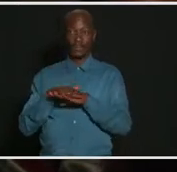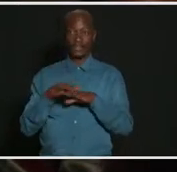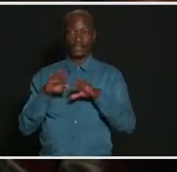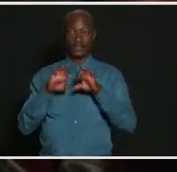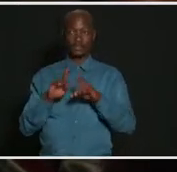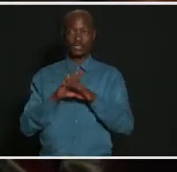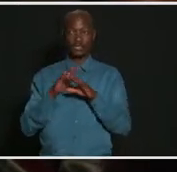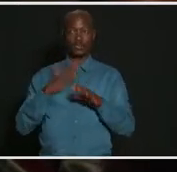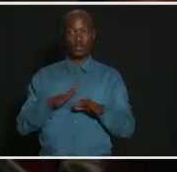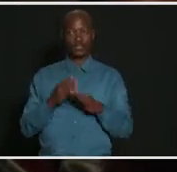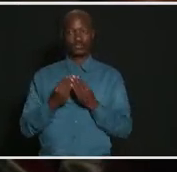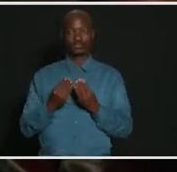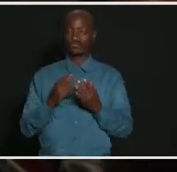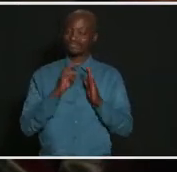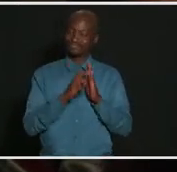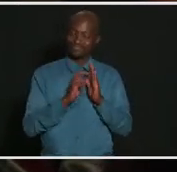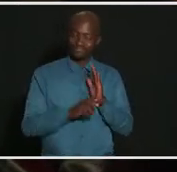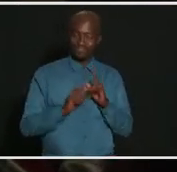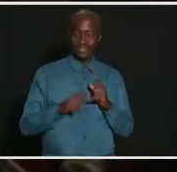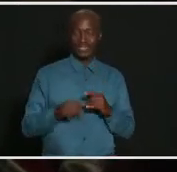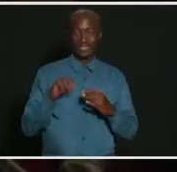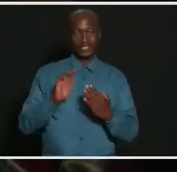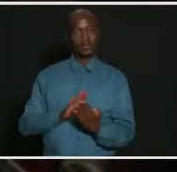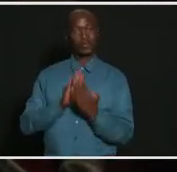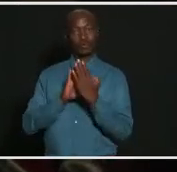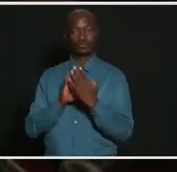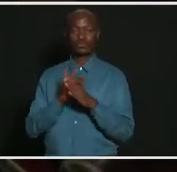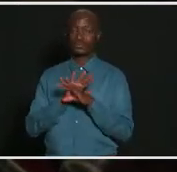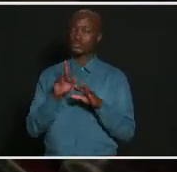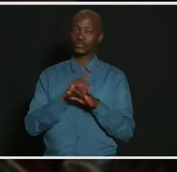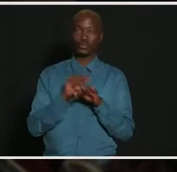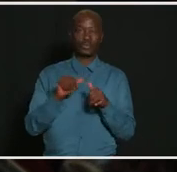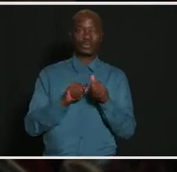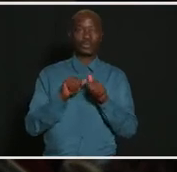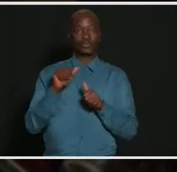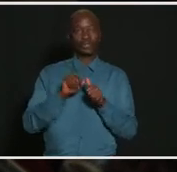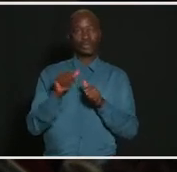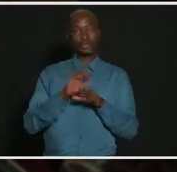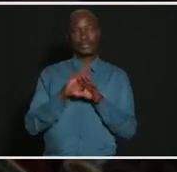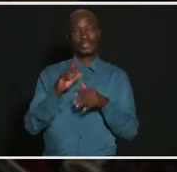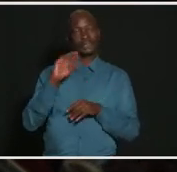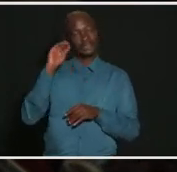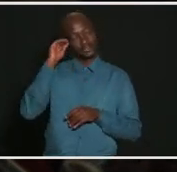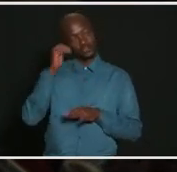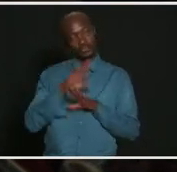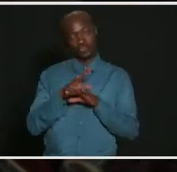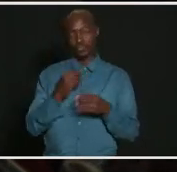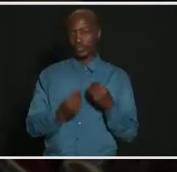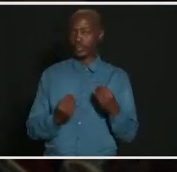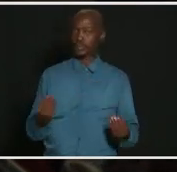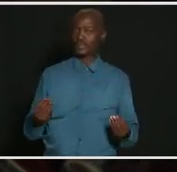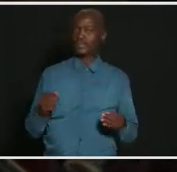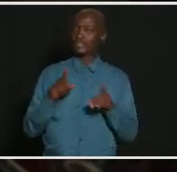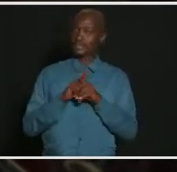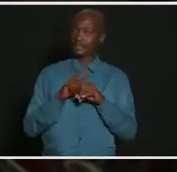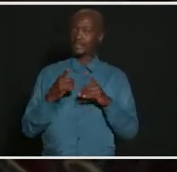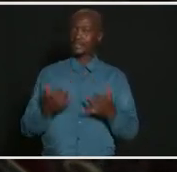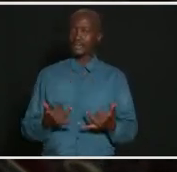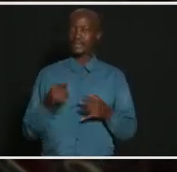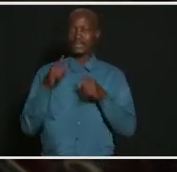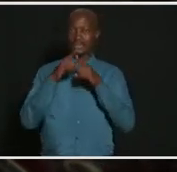homeschooling with this approach it will not be to the best interest of our children as it is